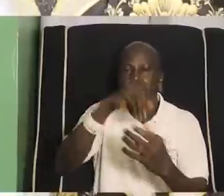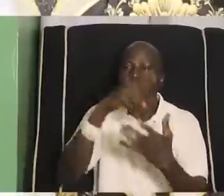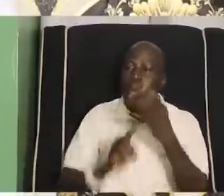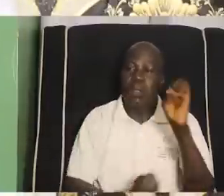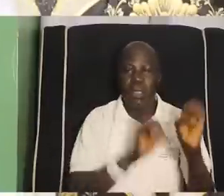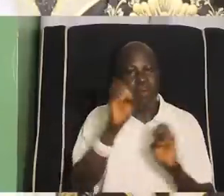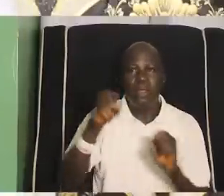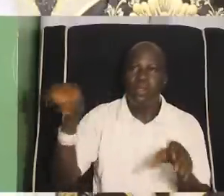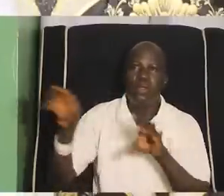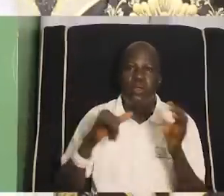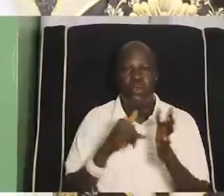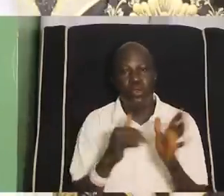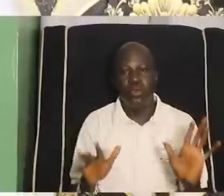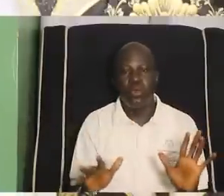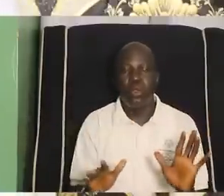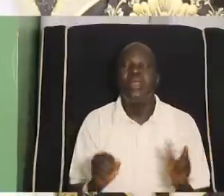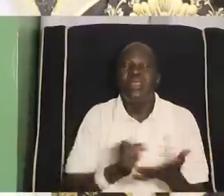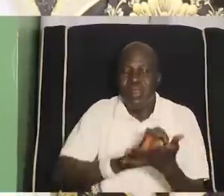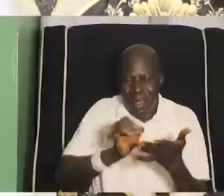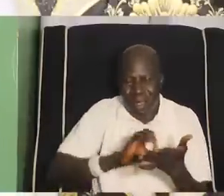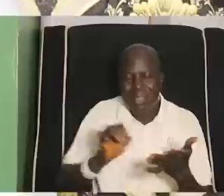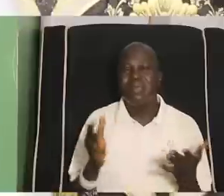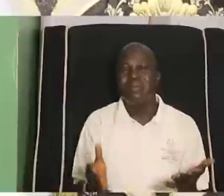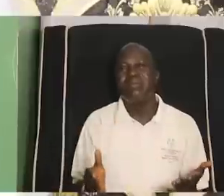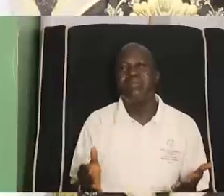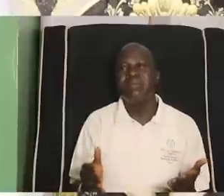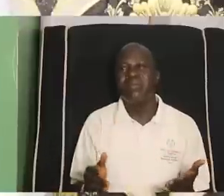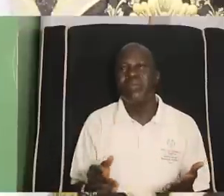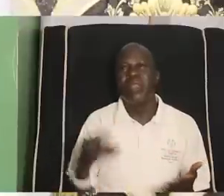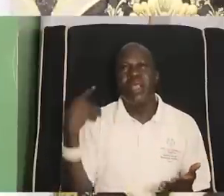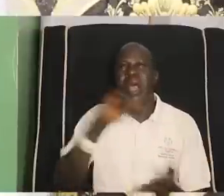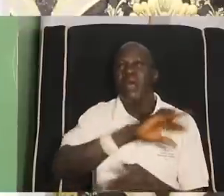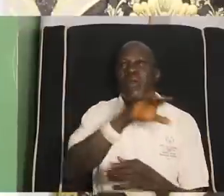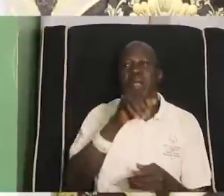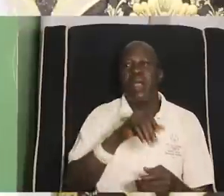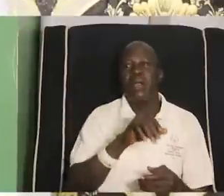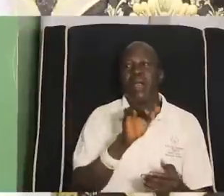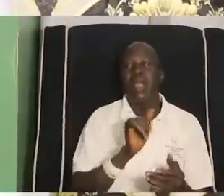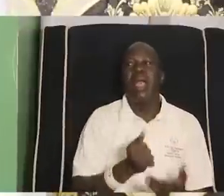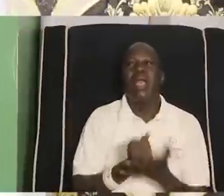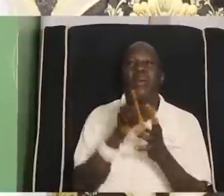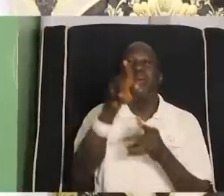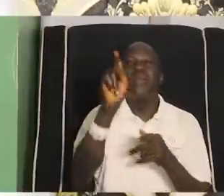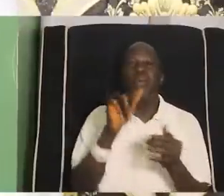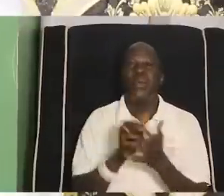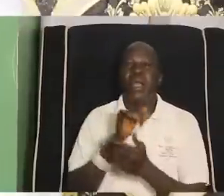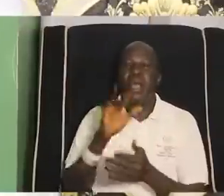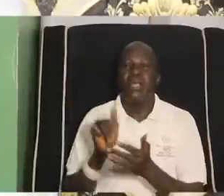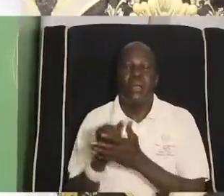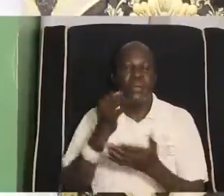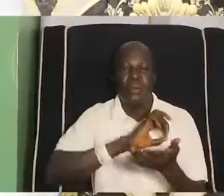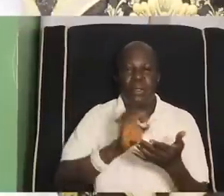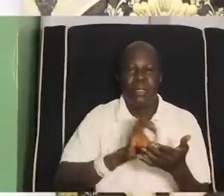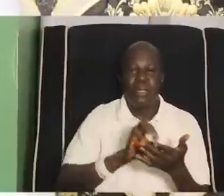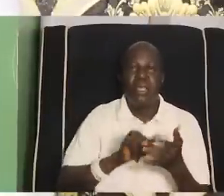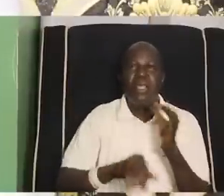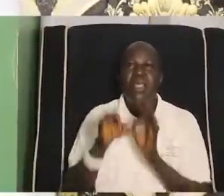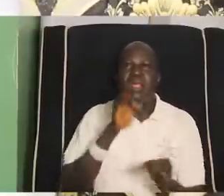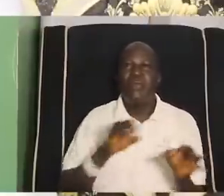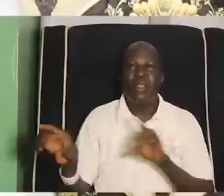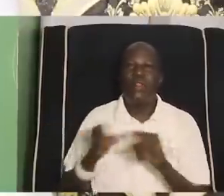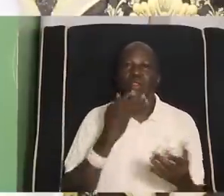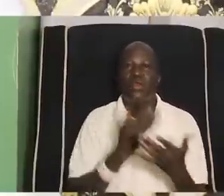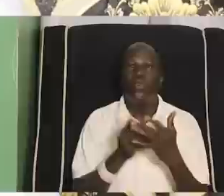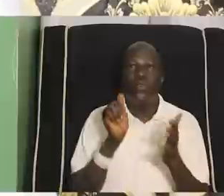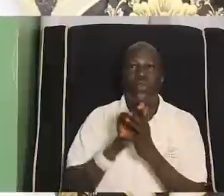to se. Whatever you do. Akosile mi. It is recorded. Bo ara eniyan lowo. That you help people? Akosile mi. It has been written. Bo se re fa